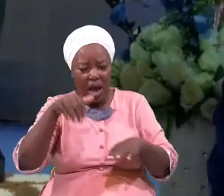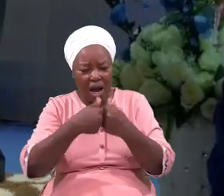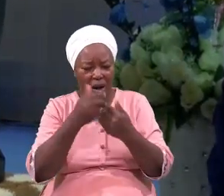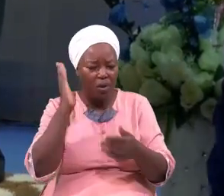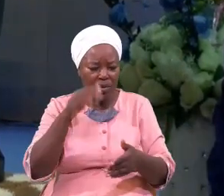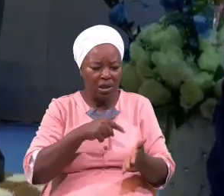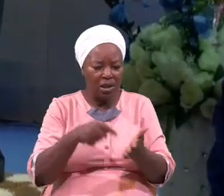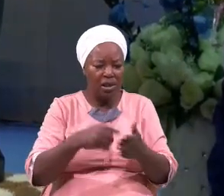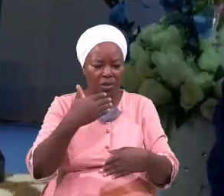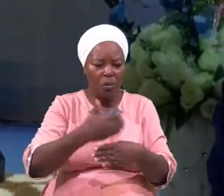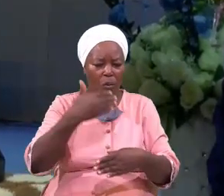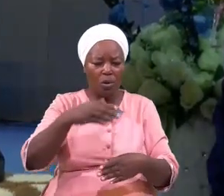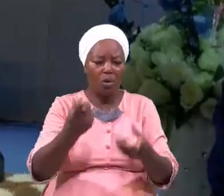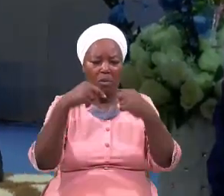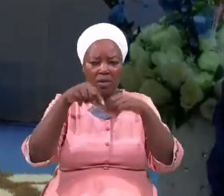down?